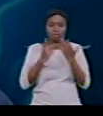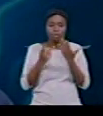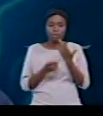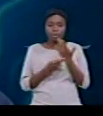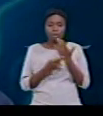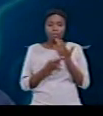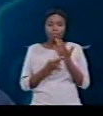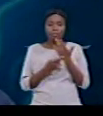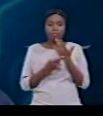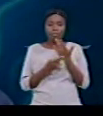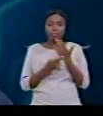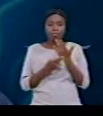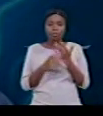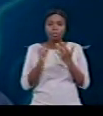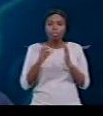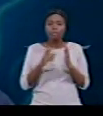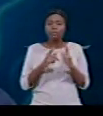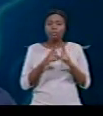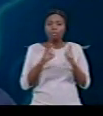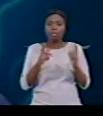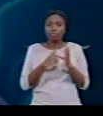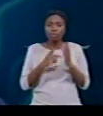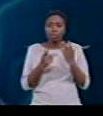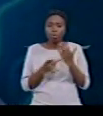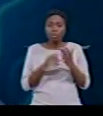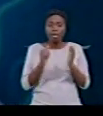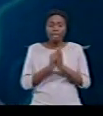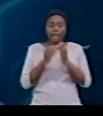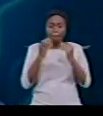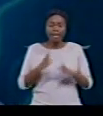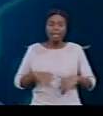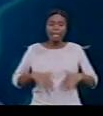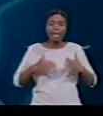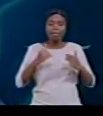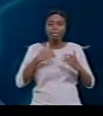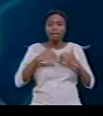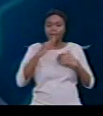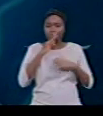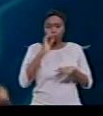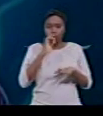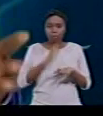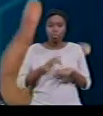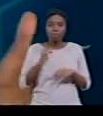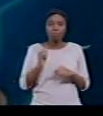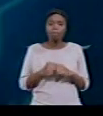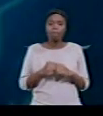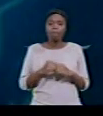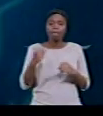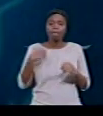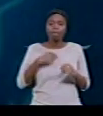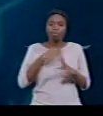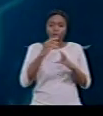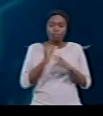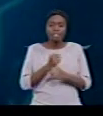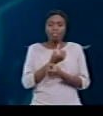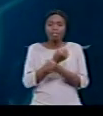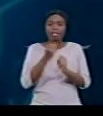So great that many lives were touched. We received salvation.